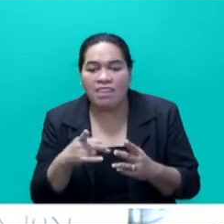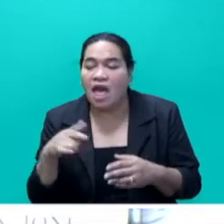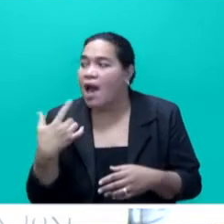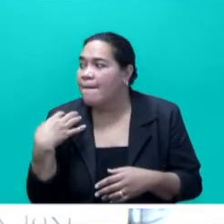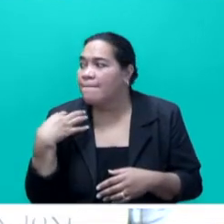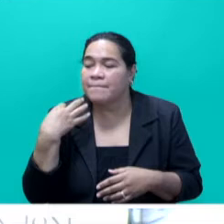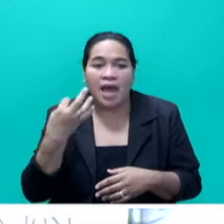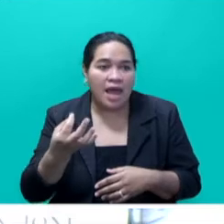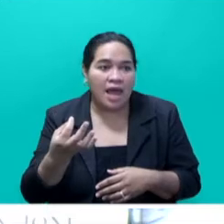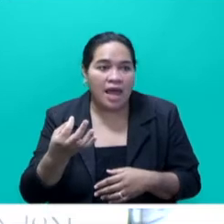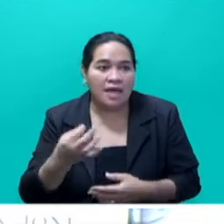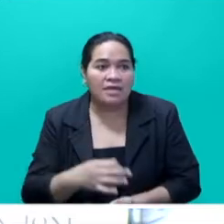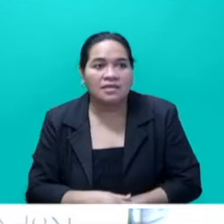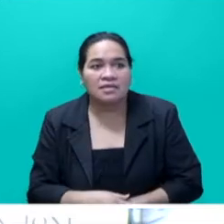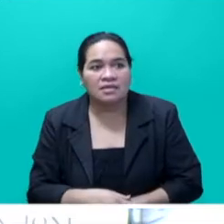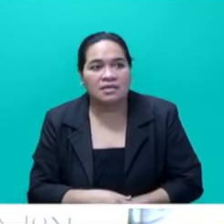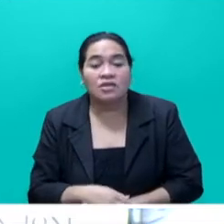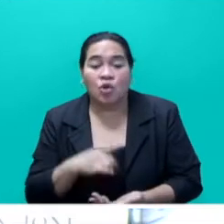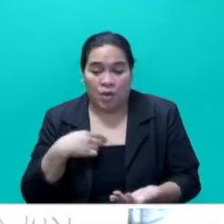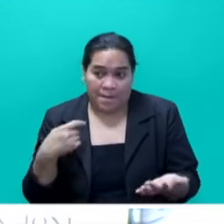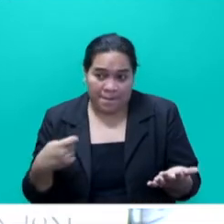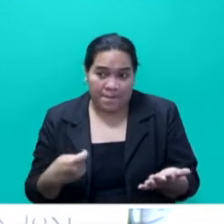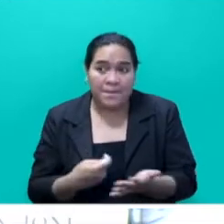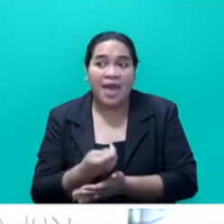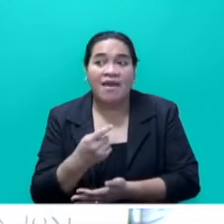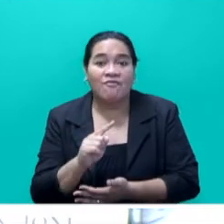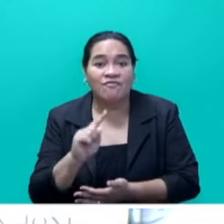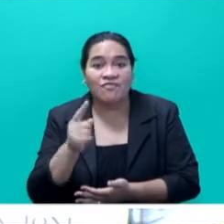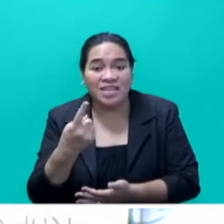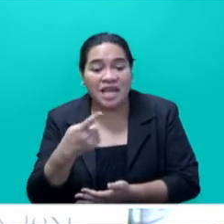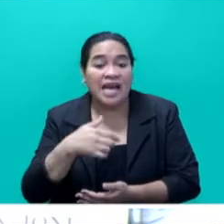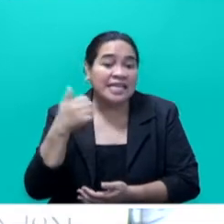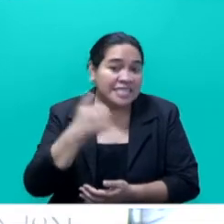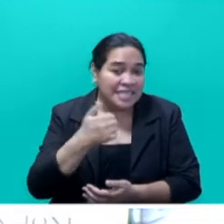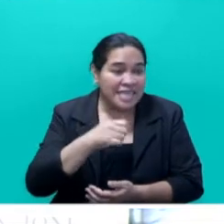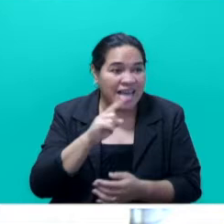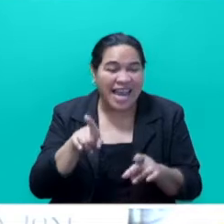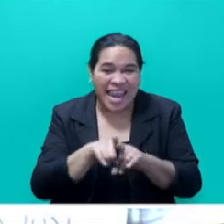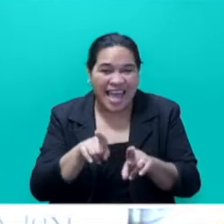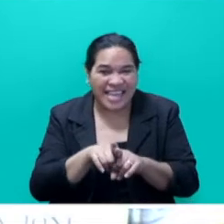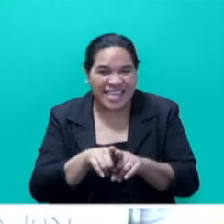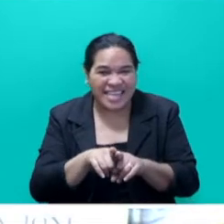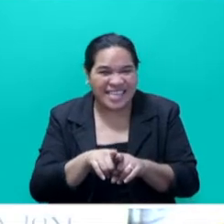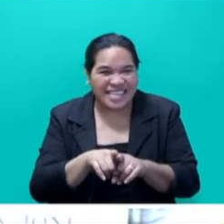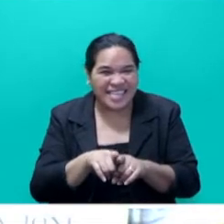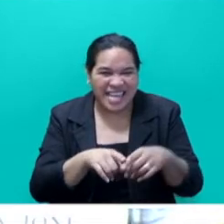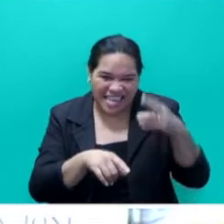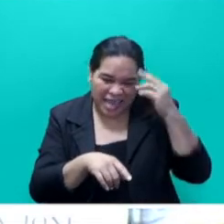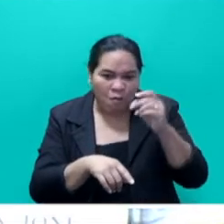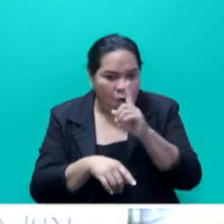2 different numbers. So we paid them out in the first one for 16,000, a bit like having the same kind of name for one